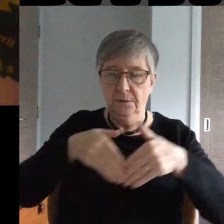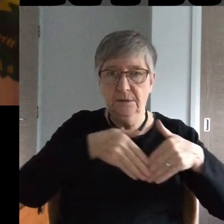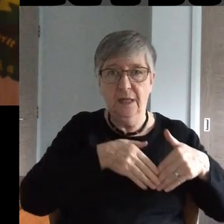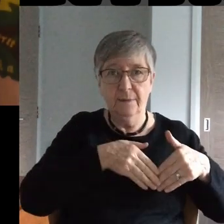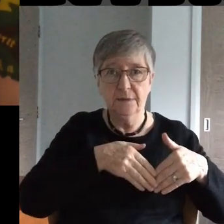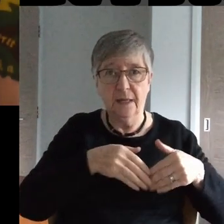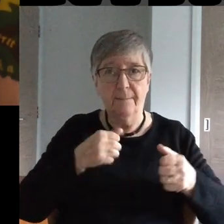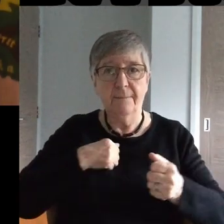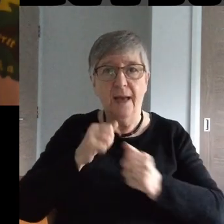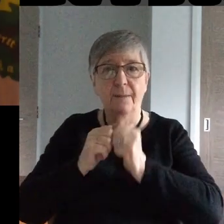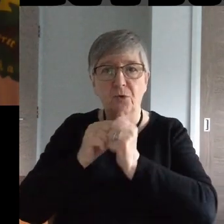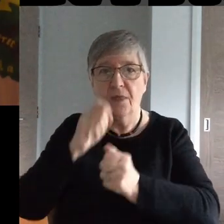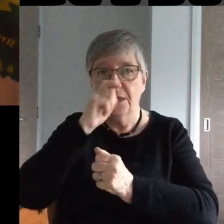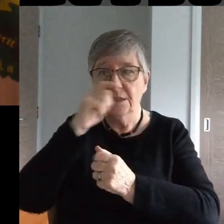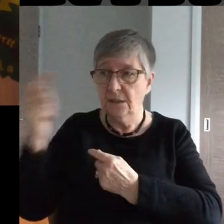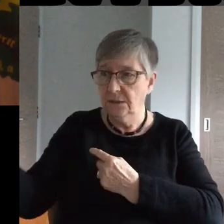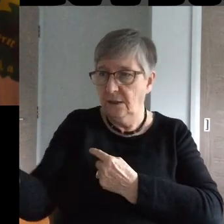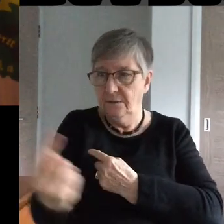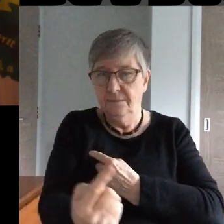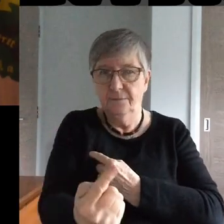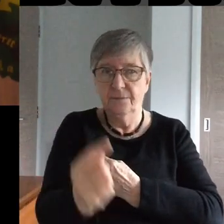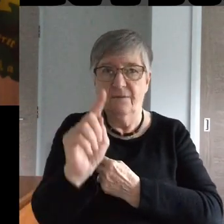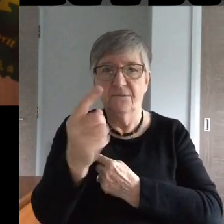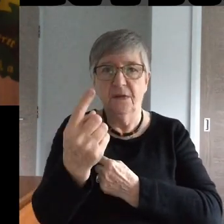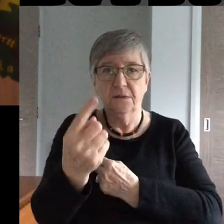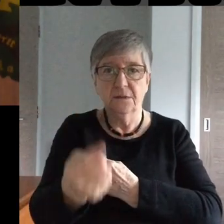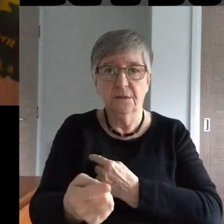my brother and sister can step up.